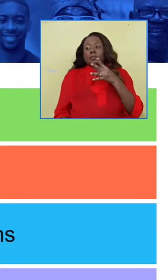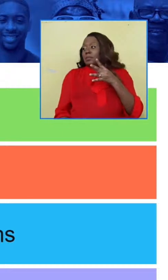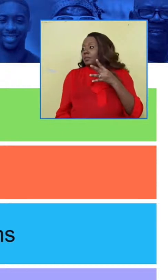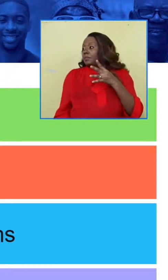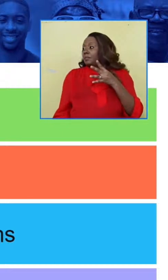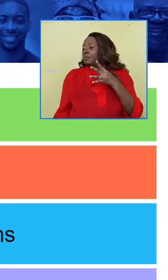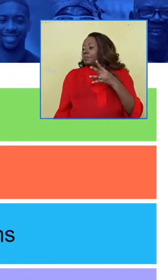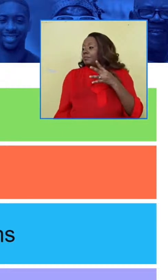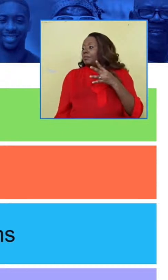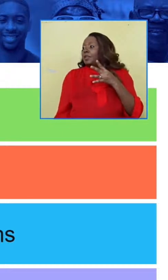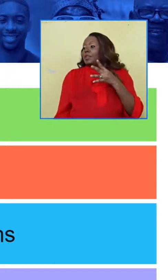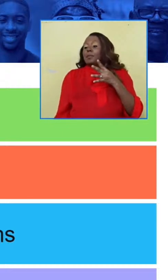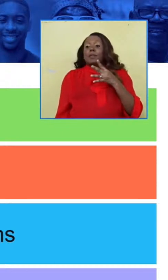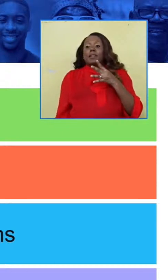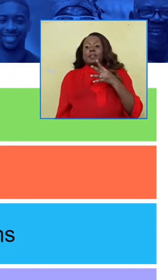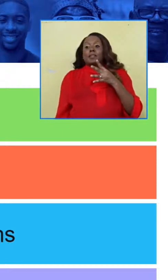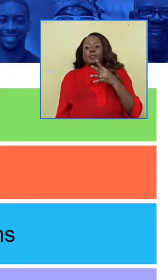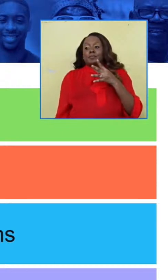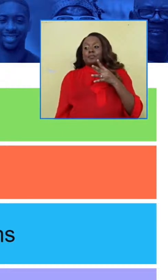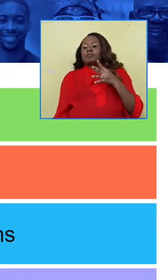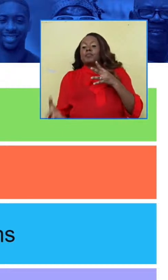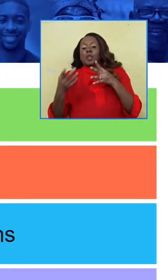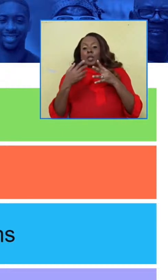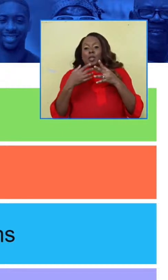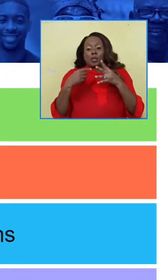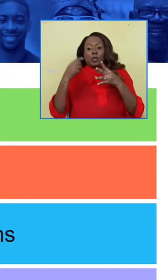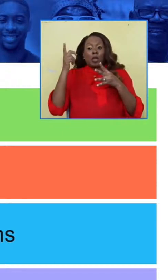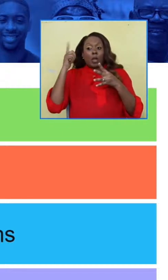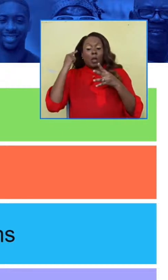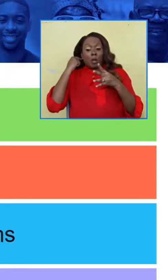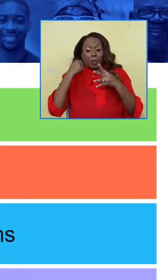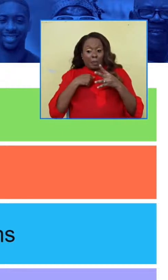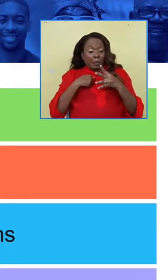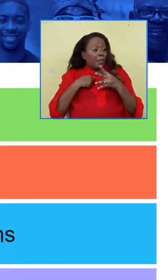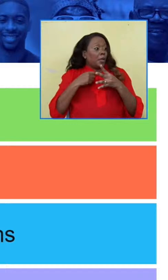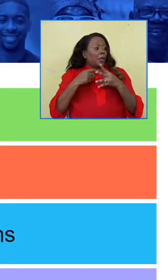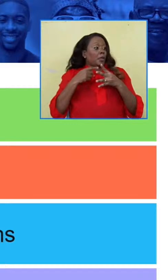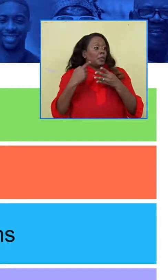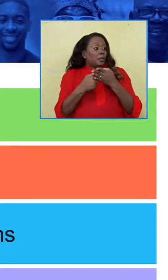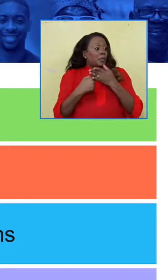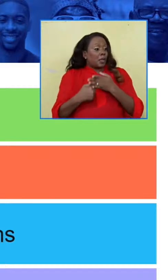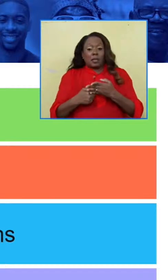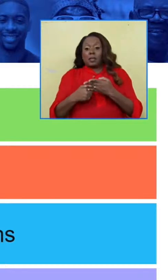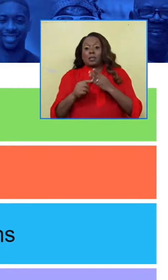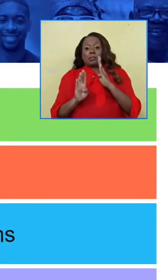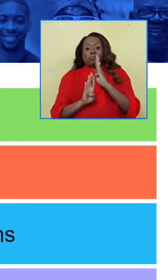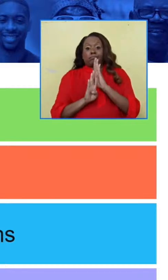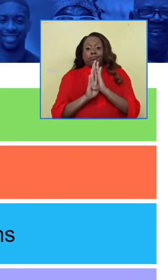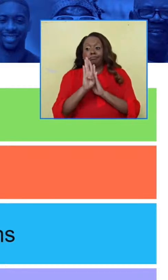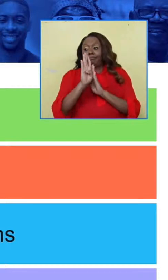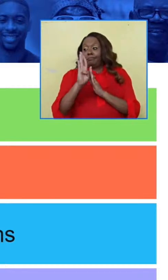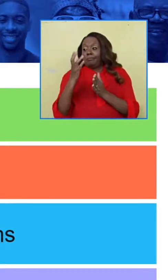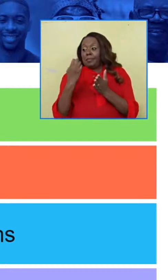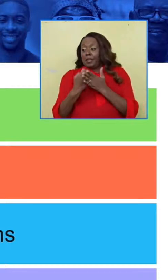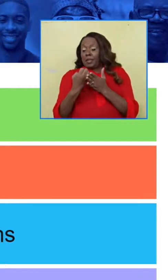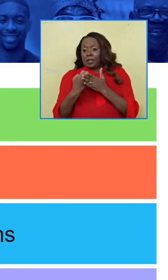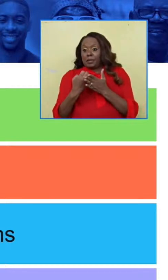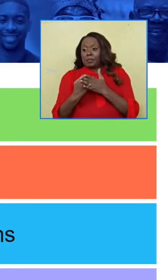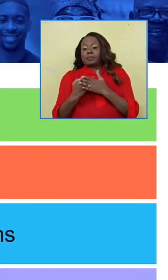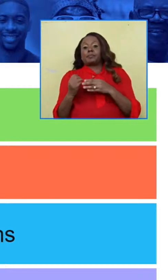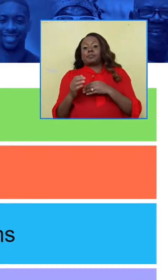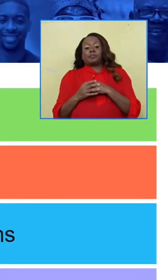insurance. The first one, as we keep mentioning, you've heard Mr. Adams, you've heard me, is the economy. We have to find a way to get the